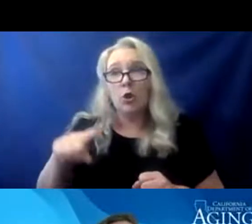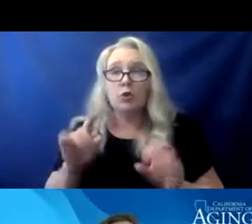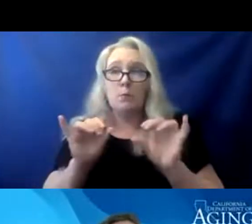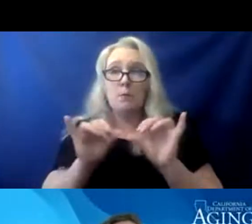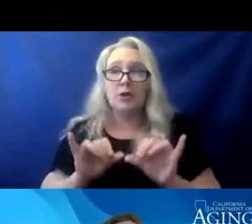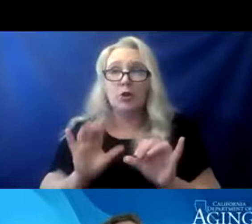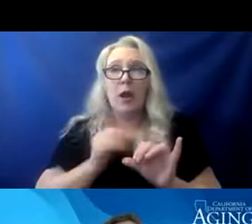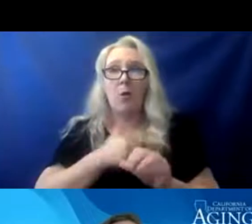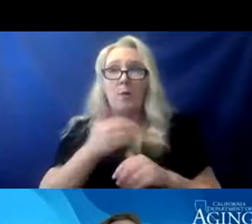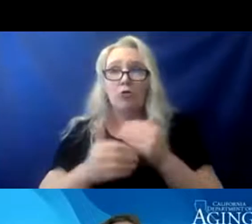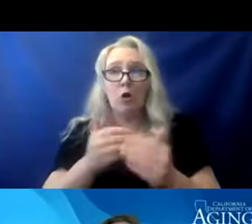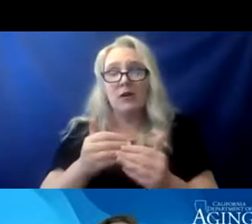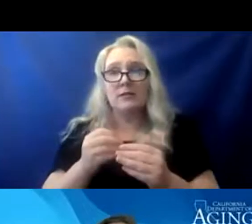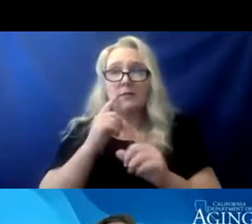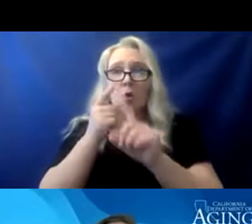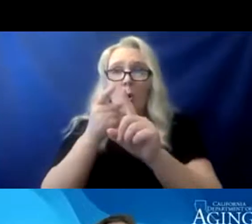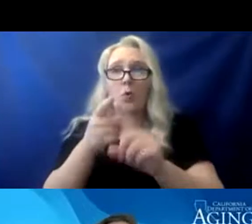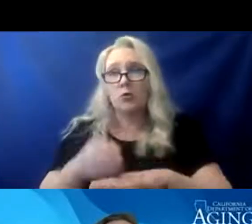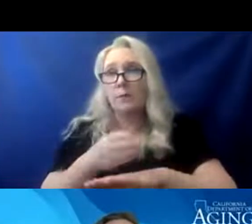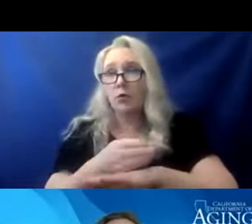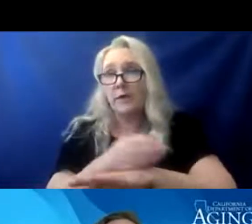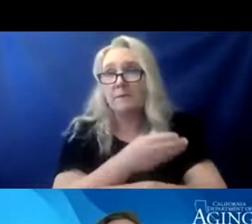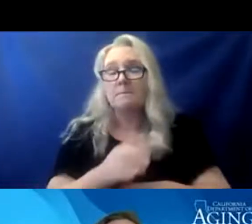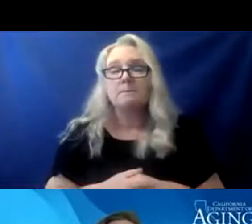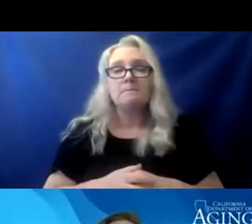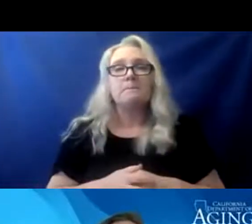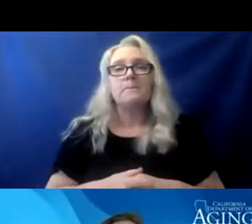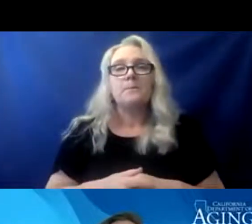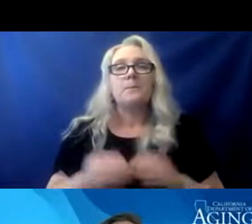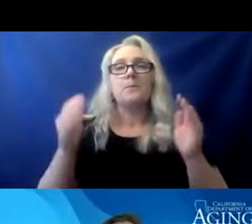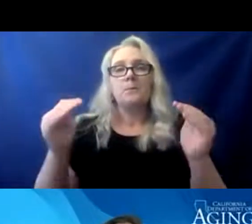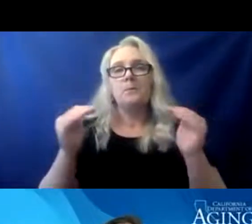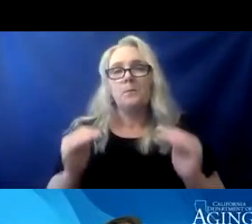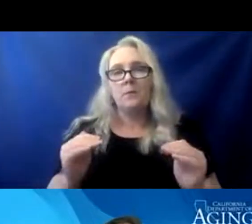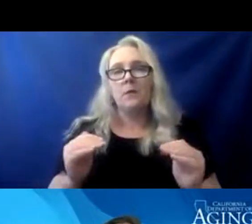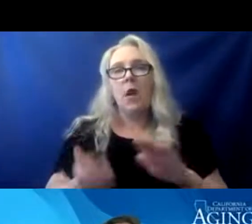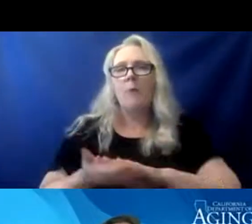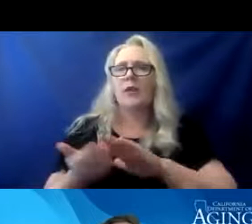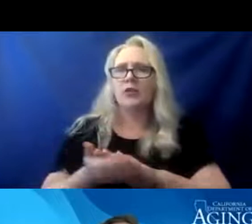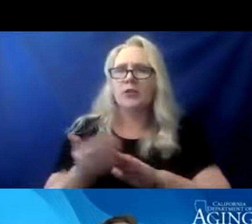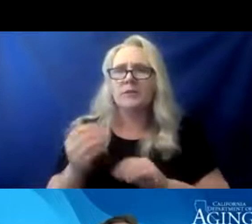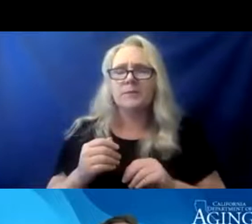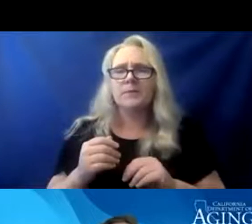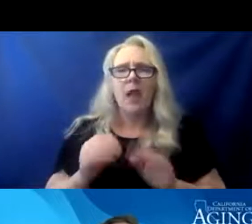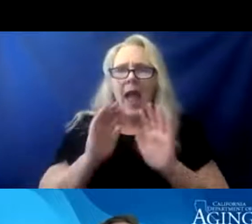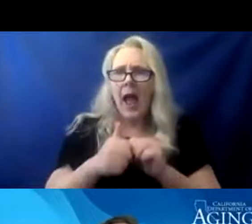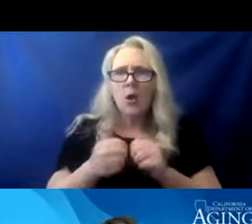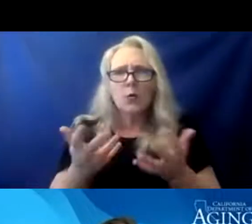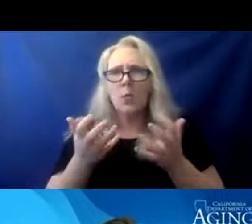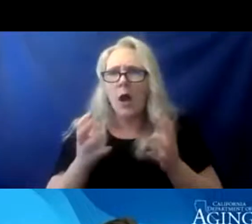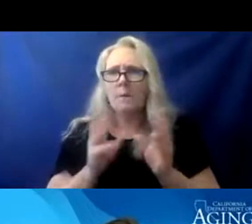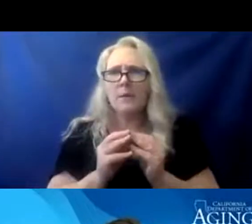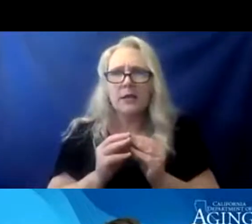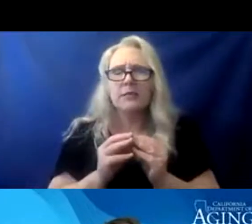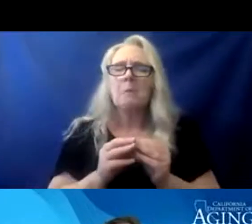improving. Then I want to come back to this operational and we can talk about, well, how do we want to meet? We have some ideas, but I think it will be